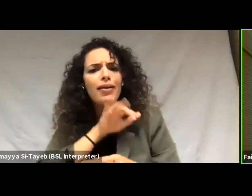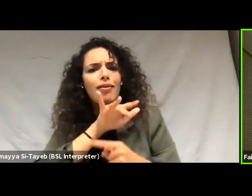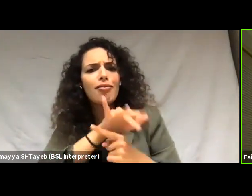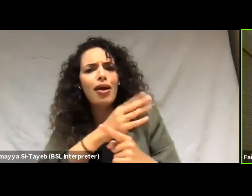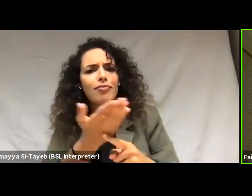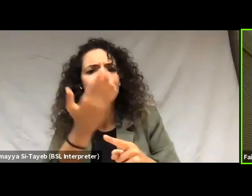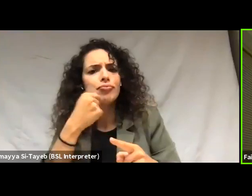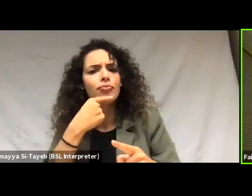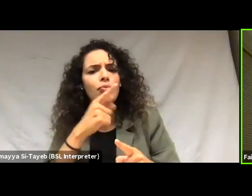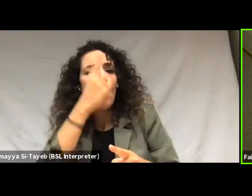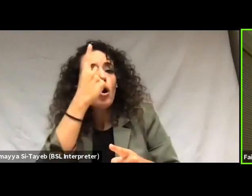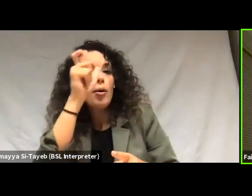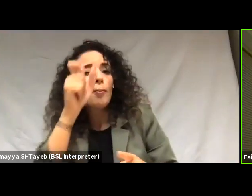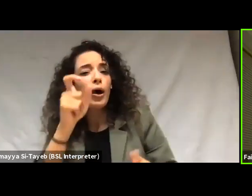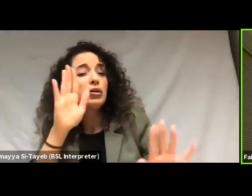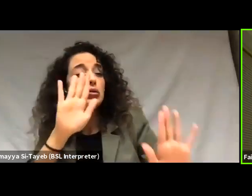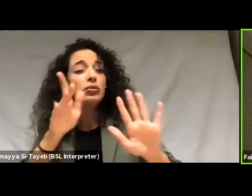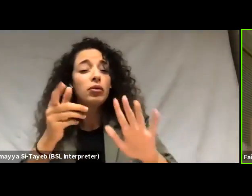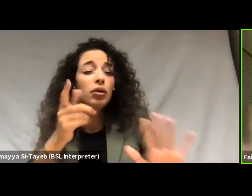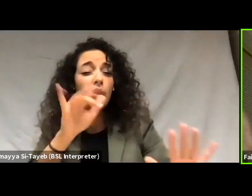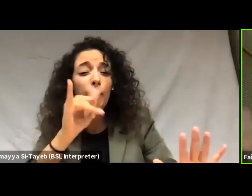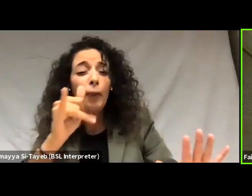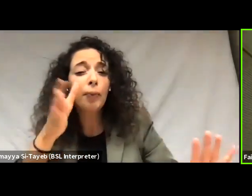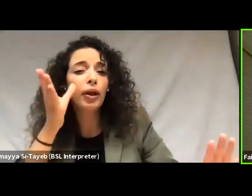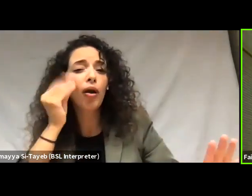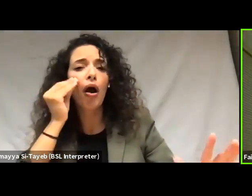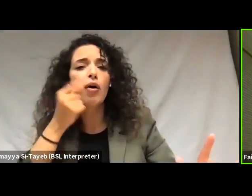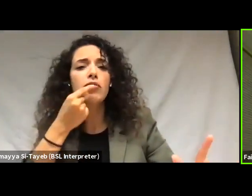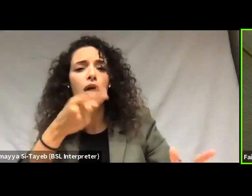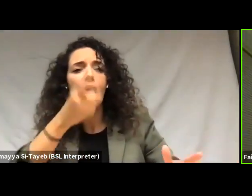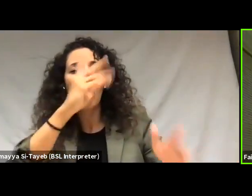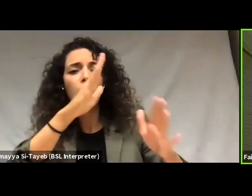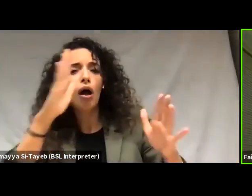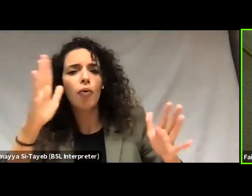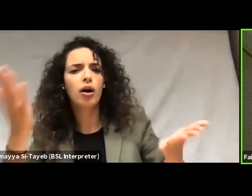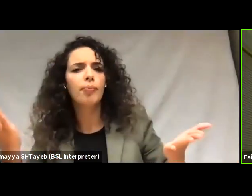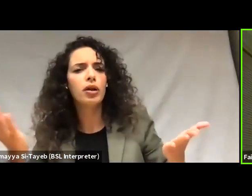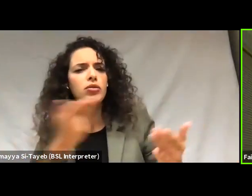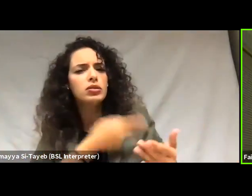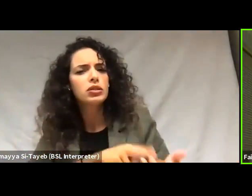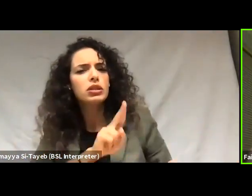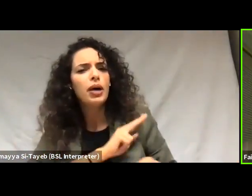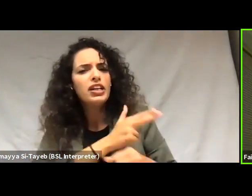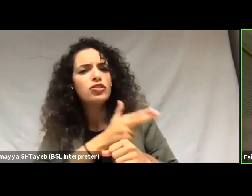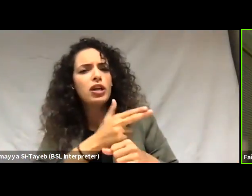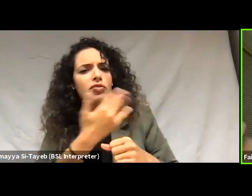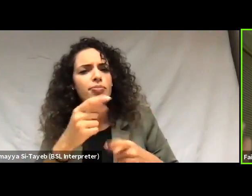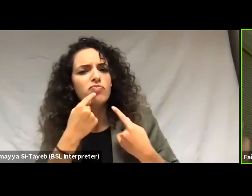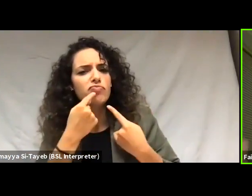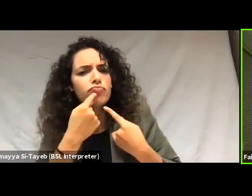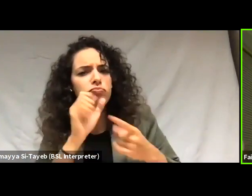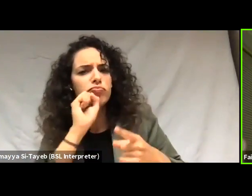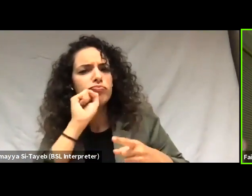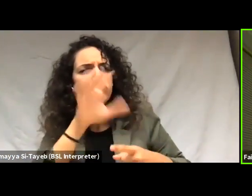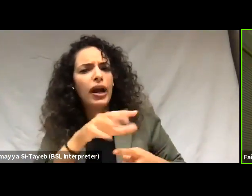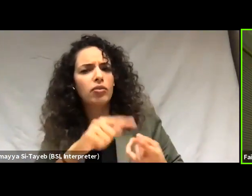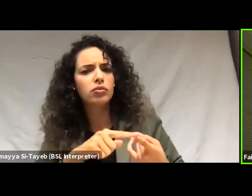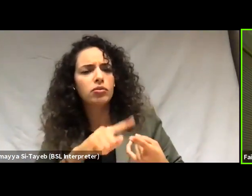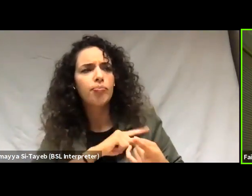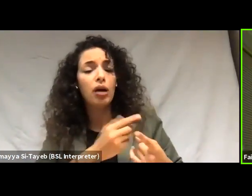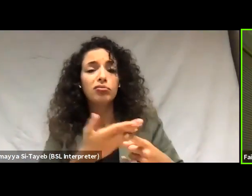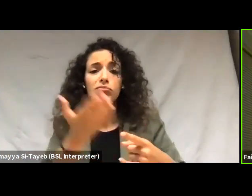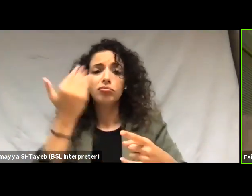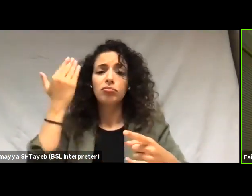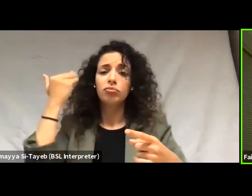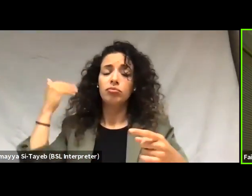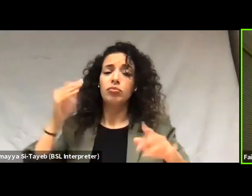heard them shout Allahu Akbar, right? These Spanish Basque terrorists had shouted this. And again, British news sites as far back as then, they